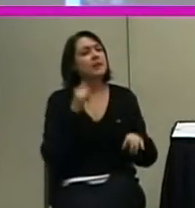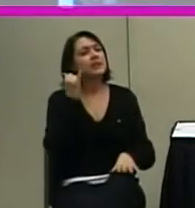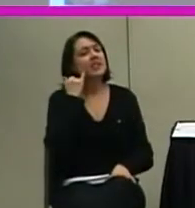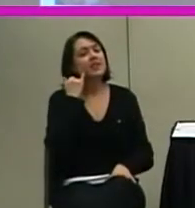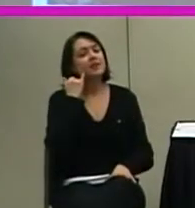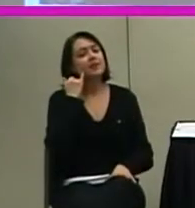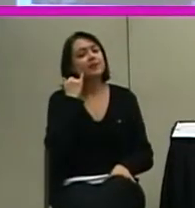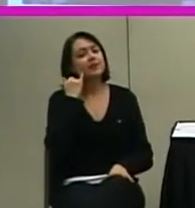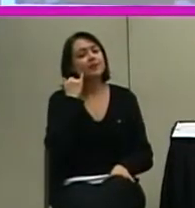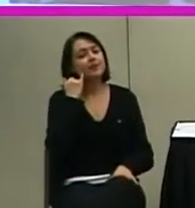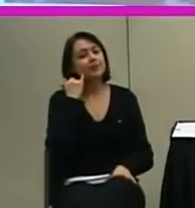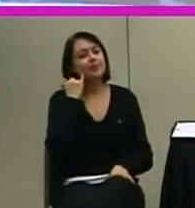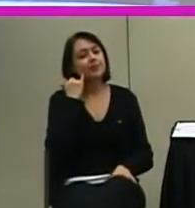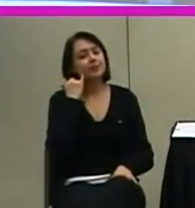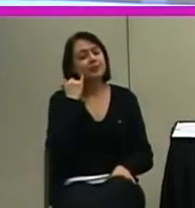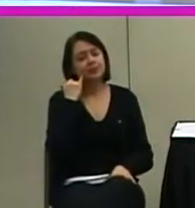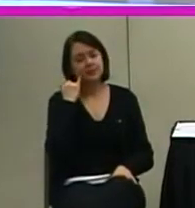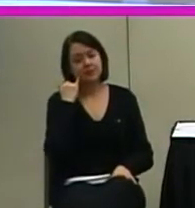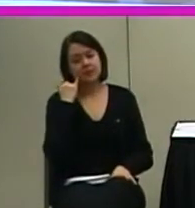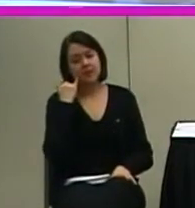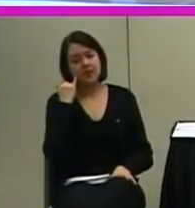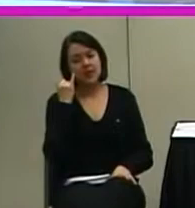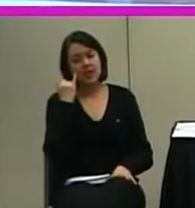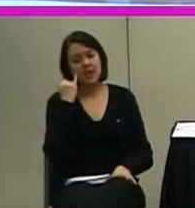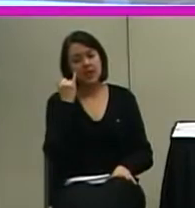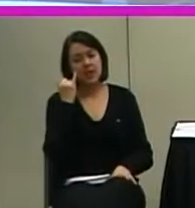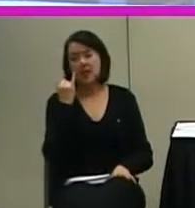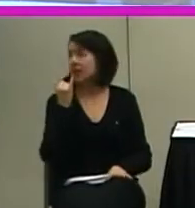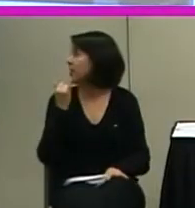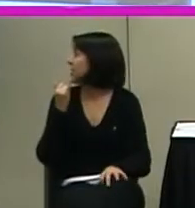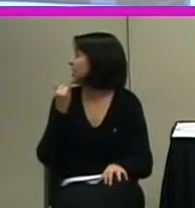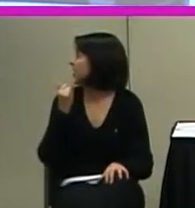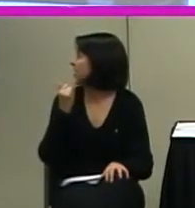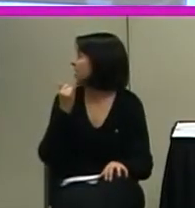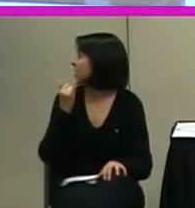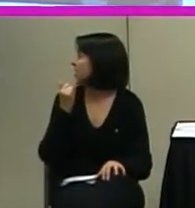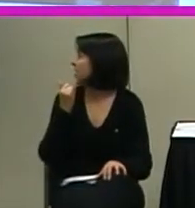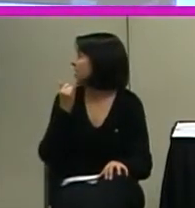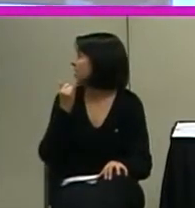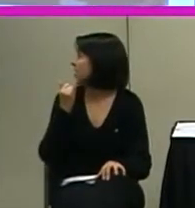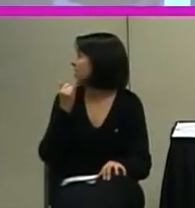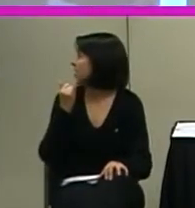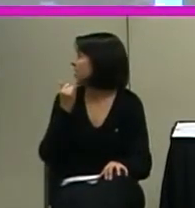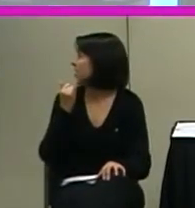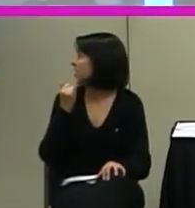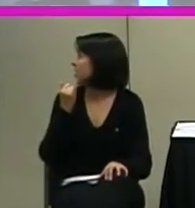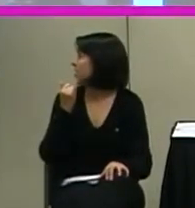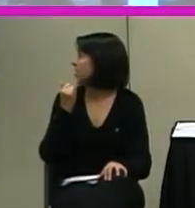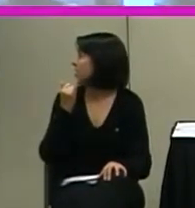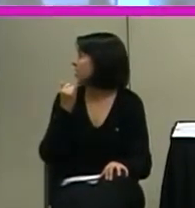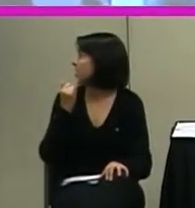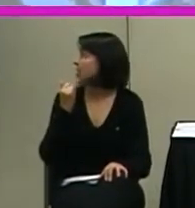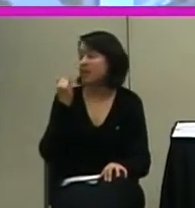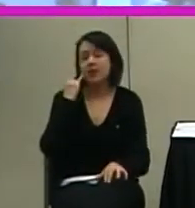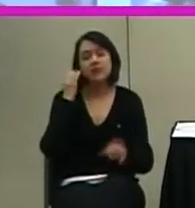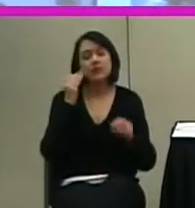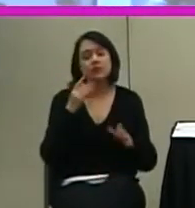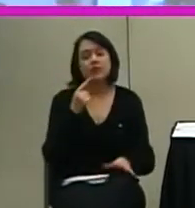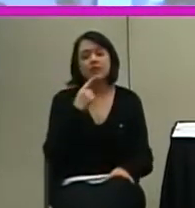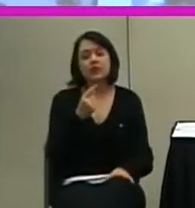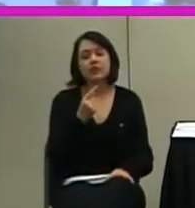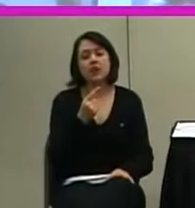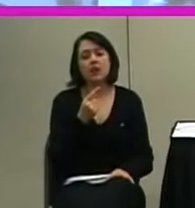teacher? Coming still a teacher at Francesca? What happens if I do it like this? Tell me again. Say that